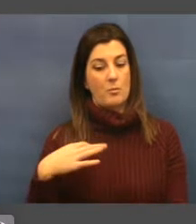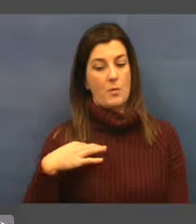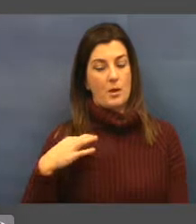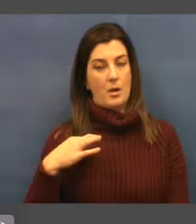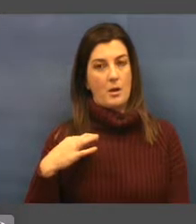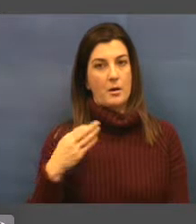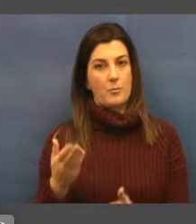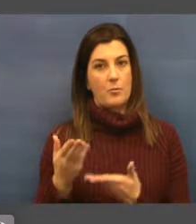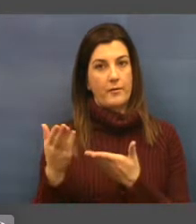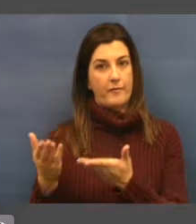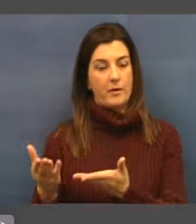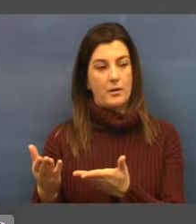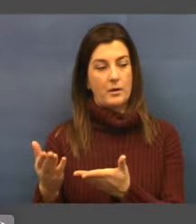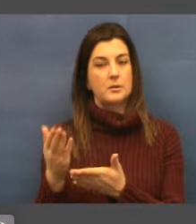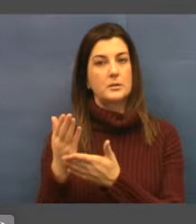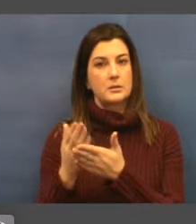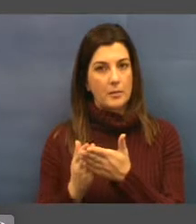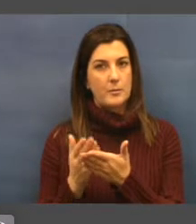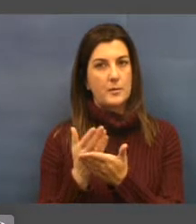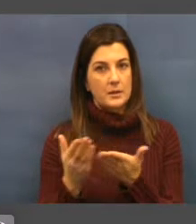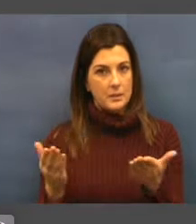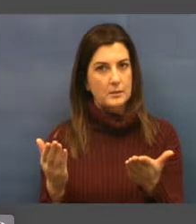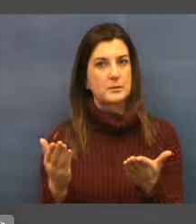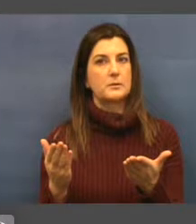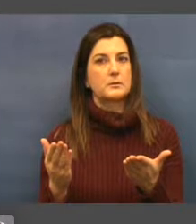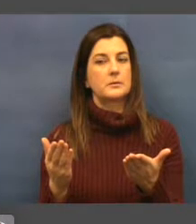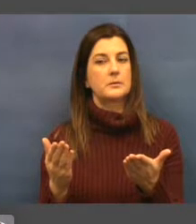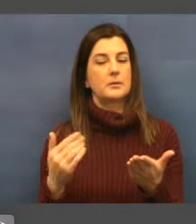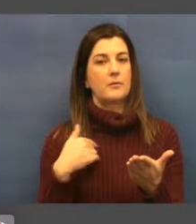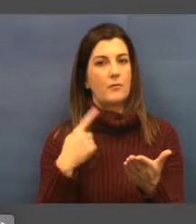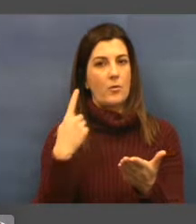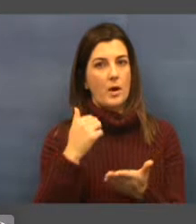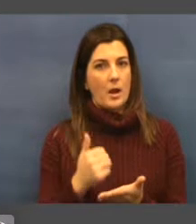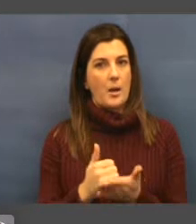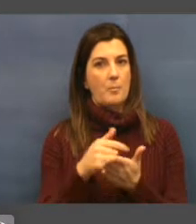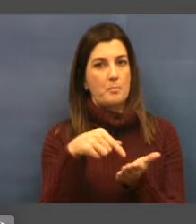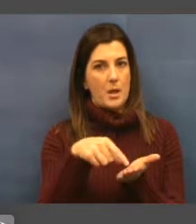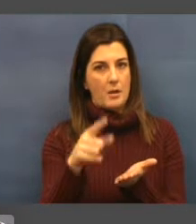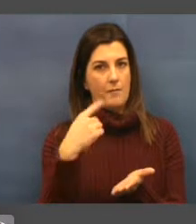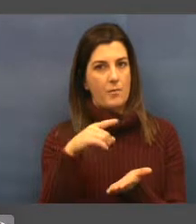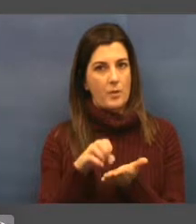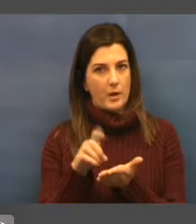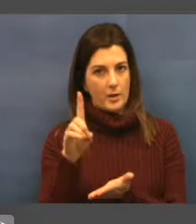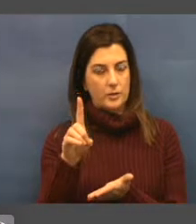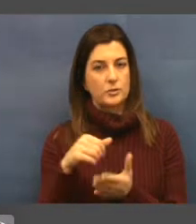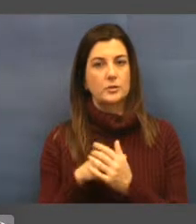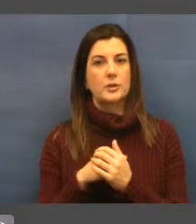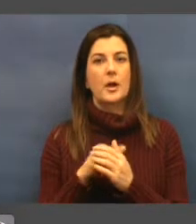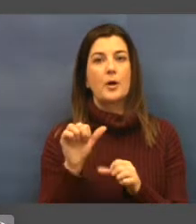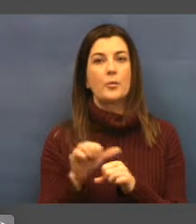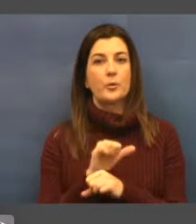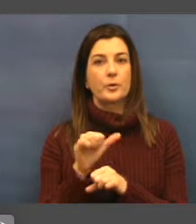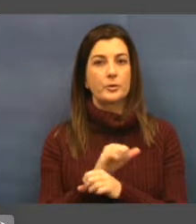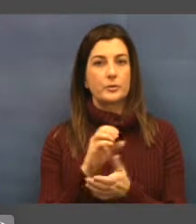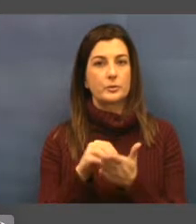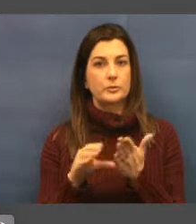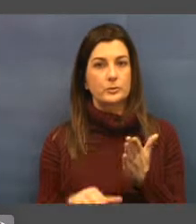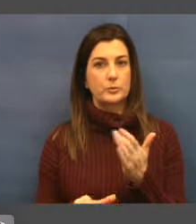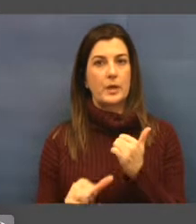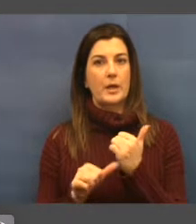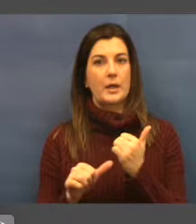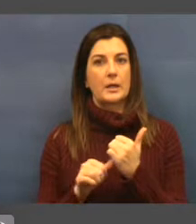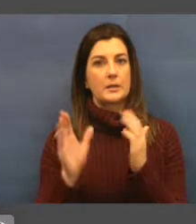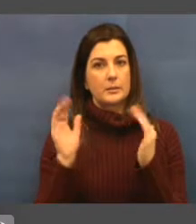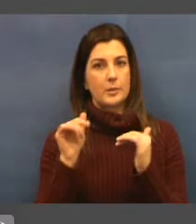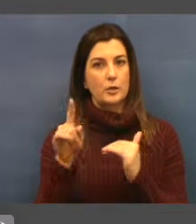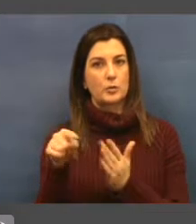to provide some resources towards their education. Alberta Student Aid expects you to have a contribution